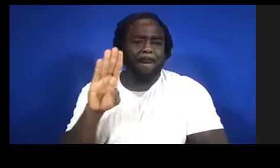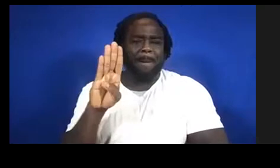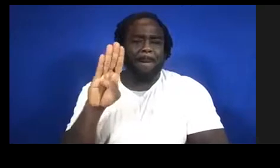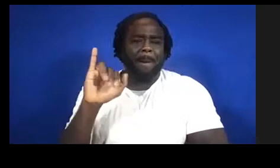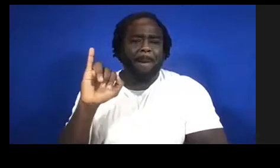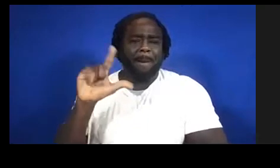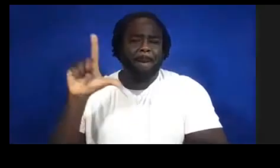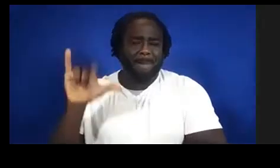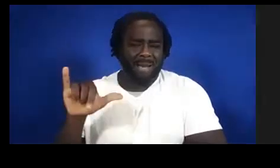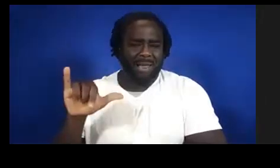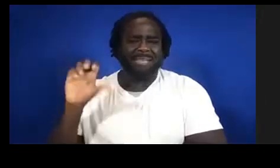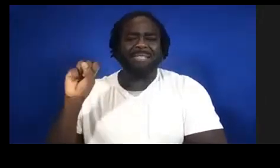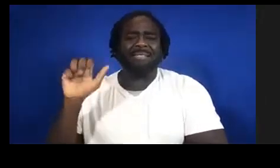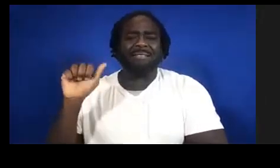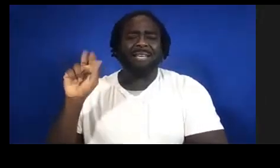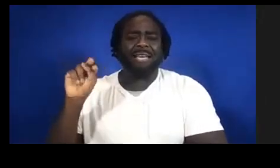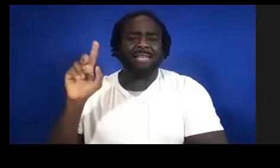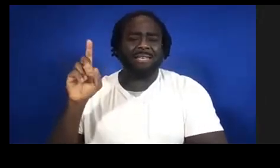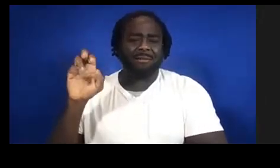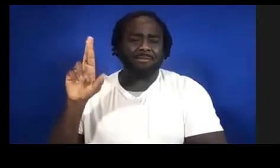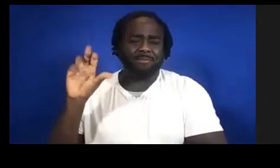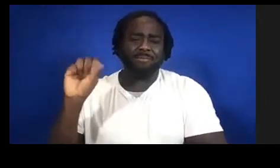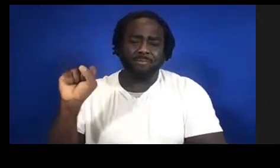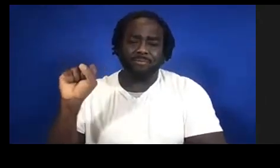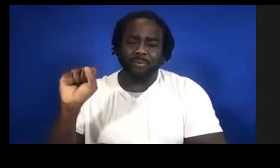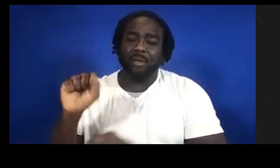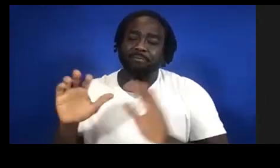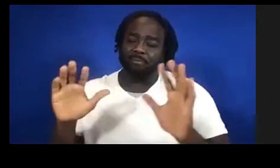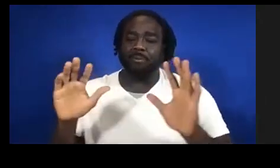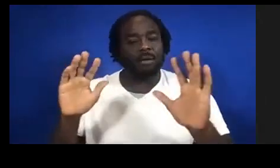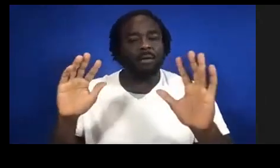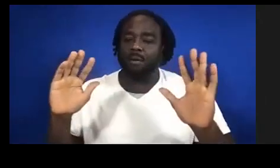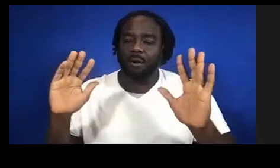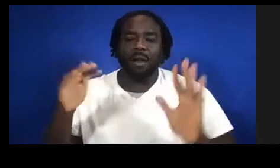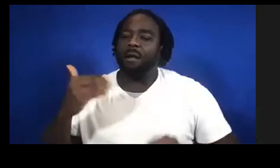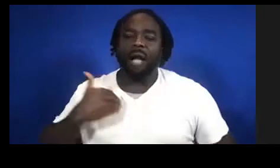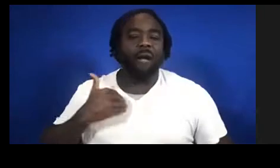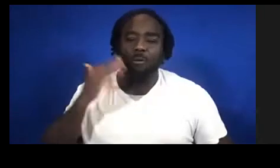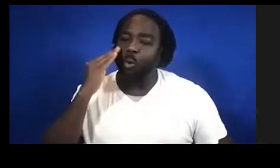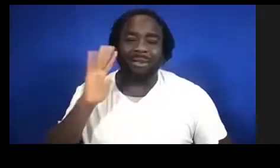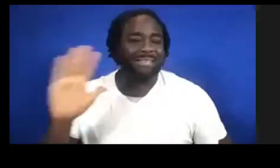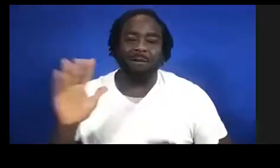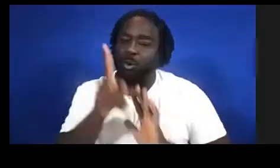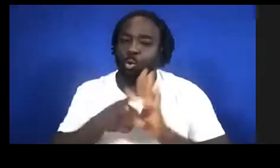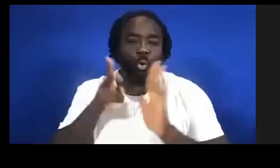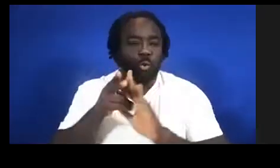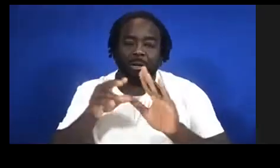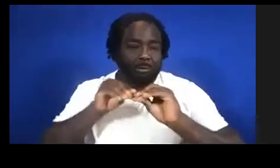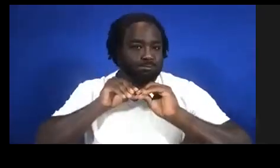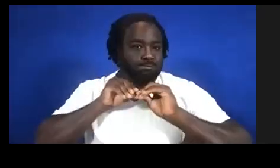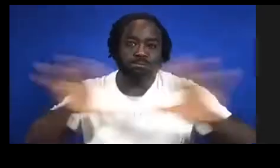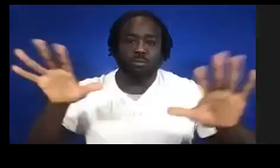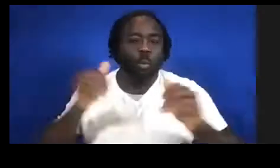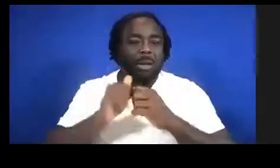And I had another person earlier, Billy Sanders, who provided interpretation for me this